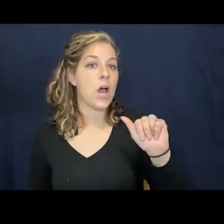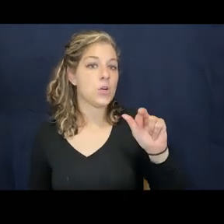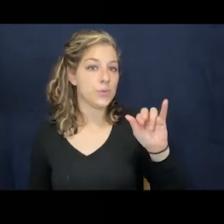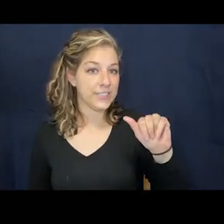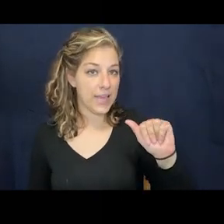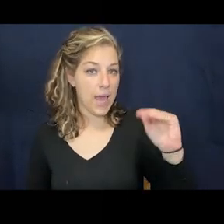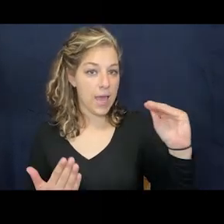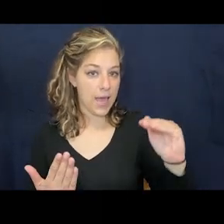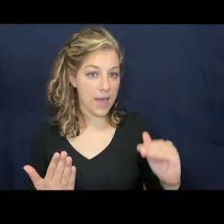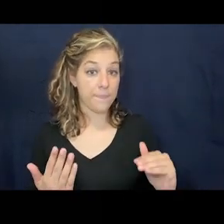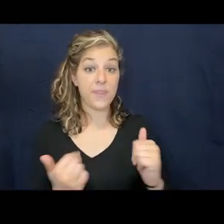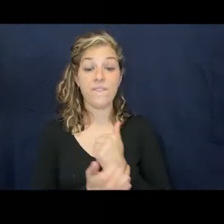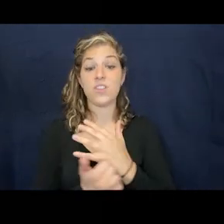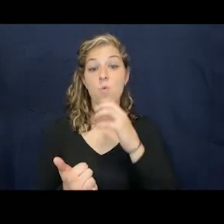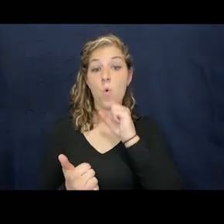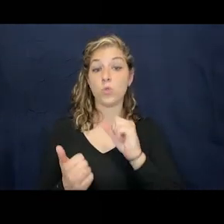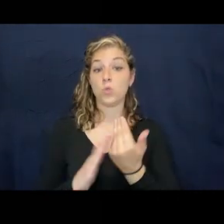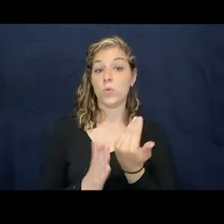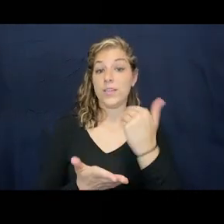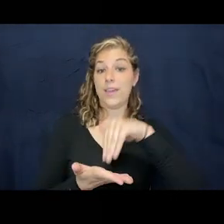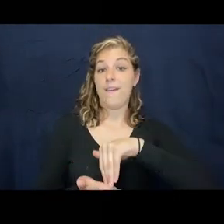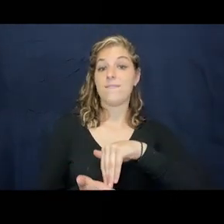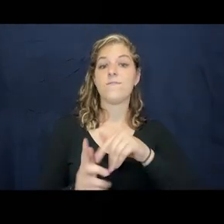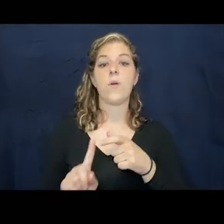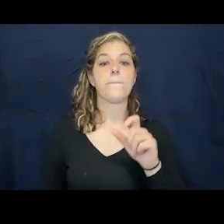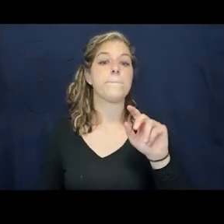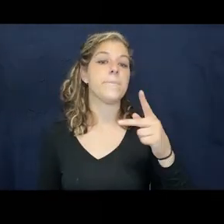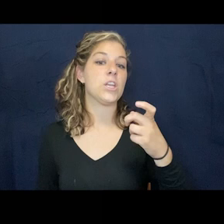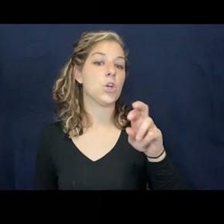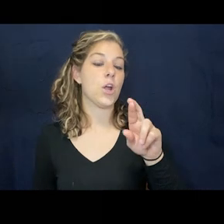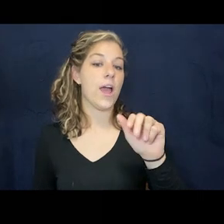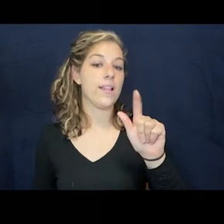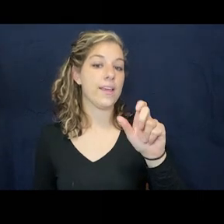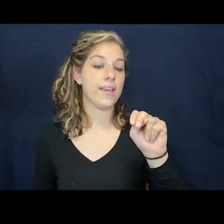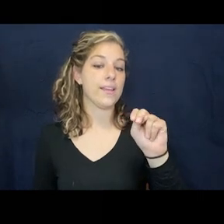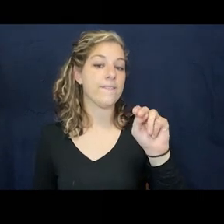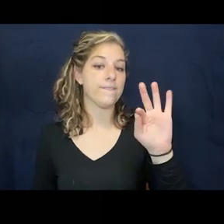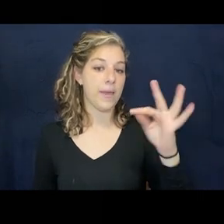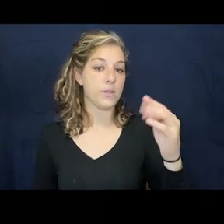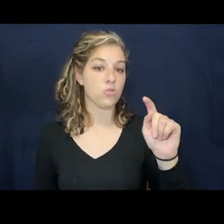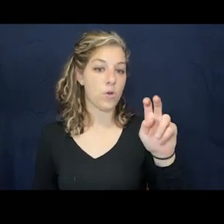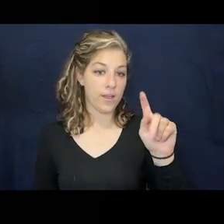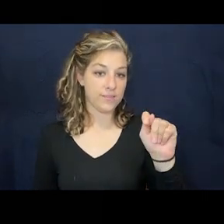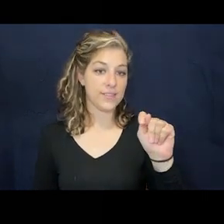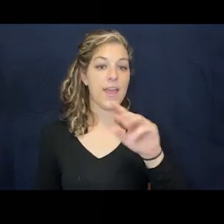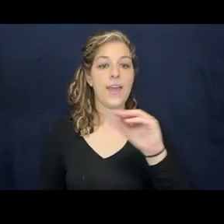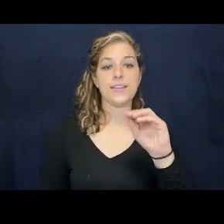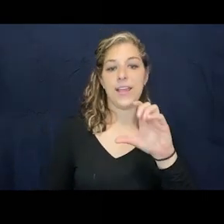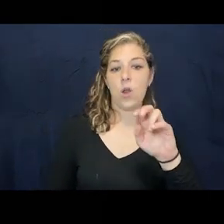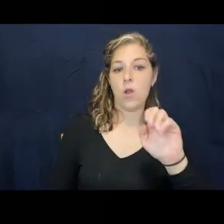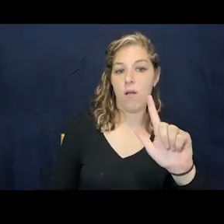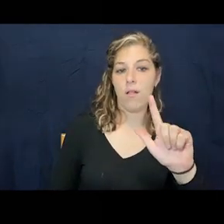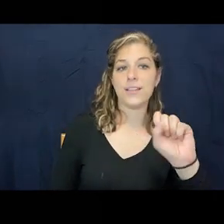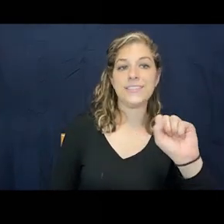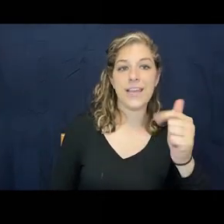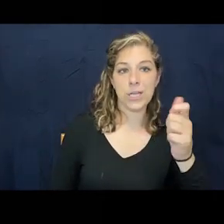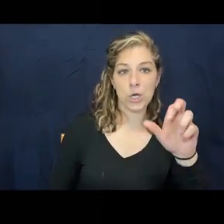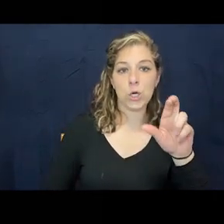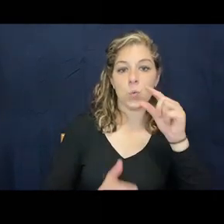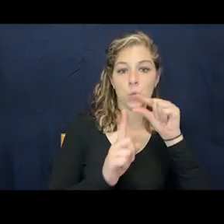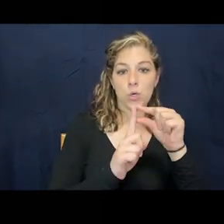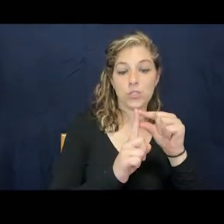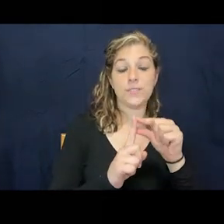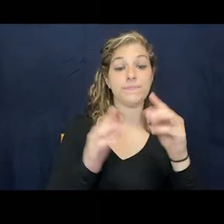Blair Fitzgerald, Yesenia Ayala, and Arissa Odaka. Everything Old is New Again, courtesy of the Peter Allen Family Trust, music and